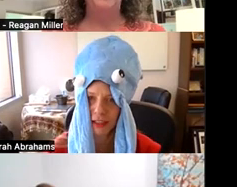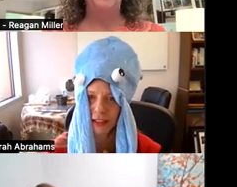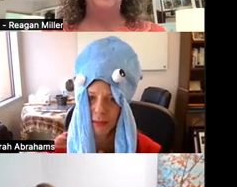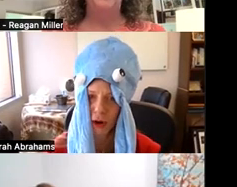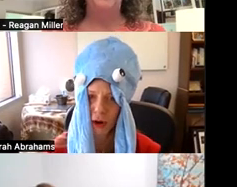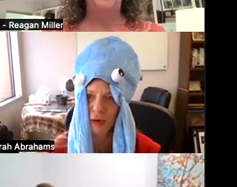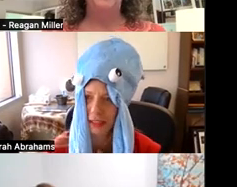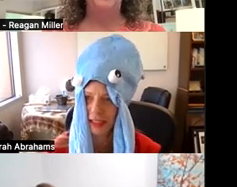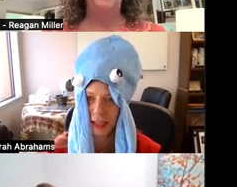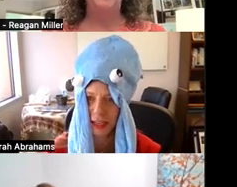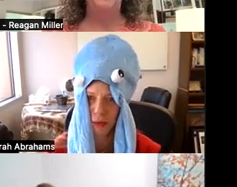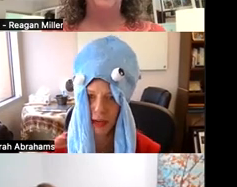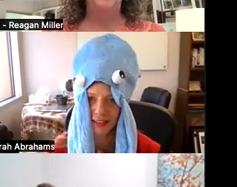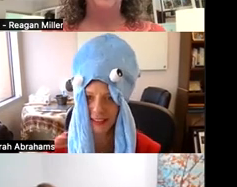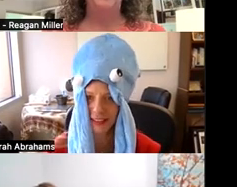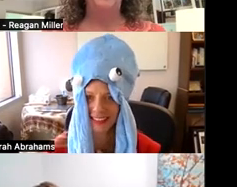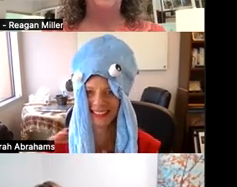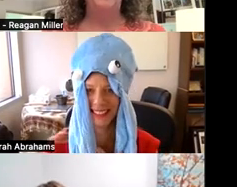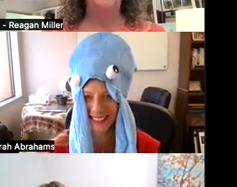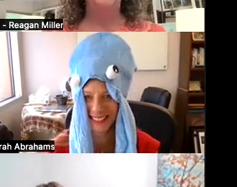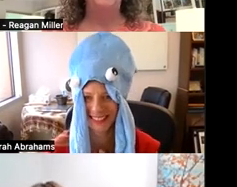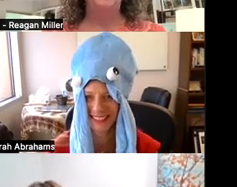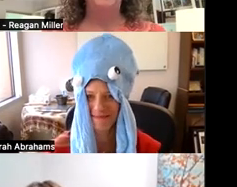fear more quickly than reason.